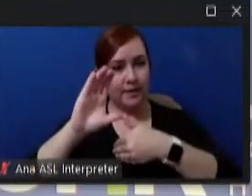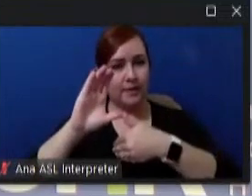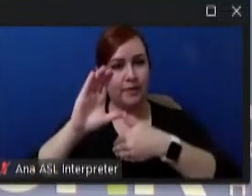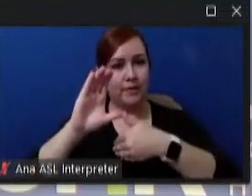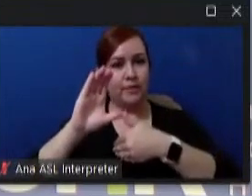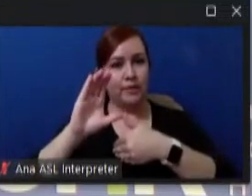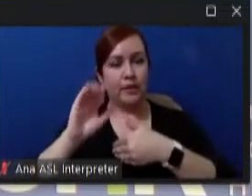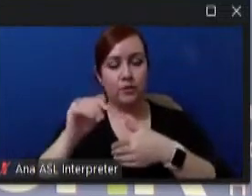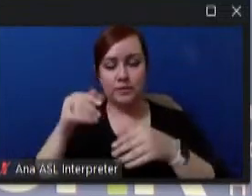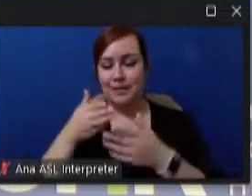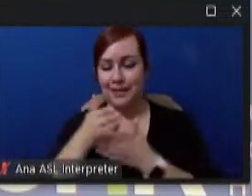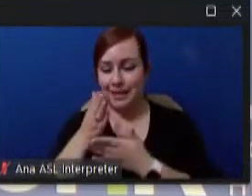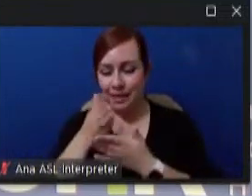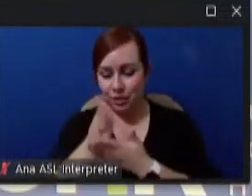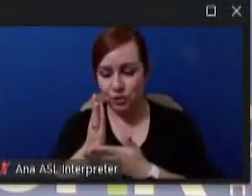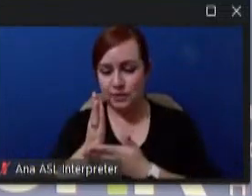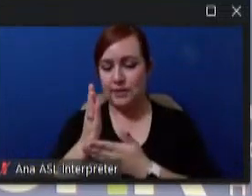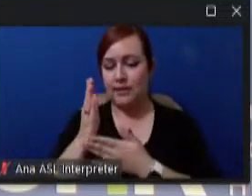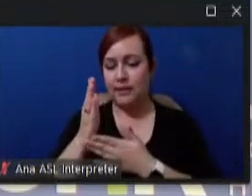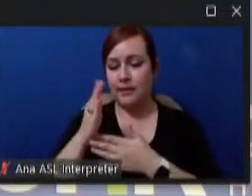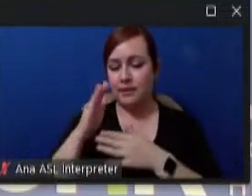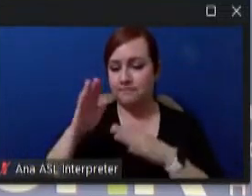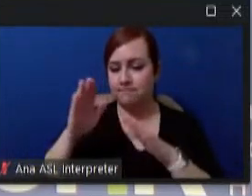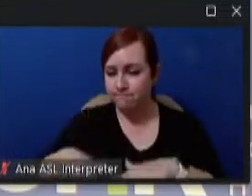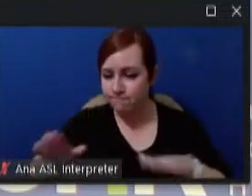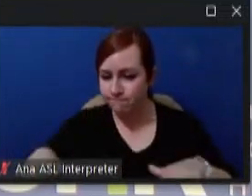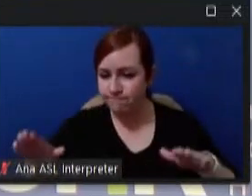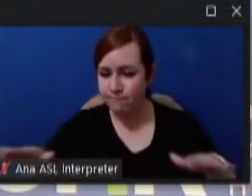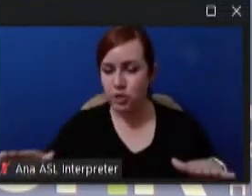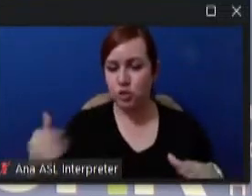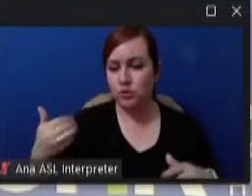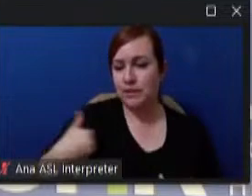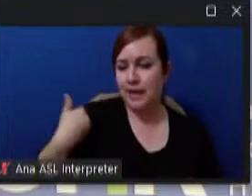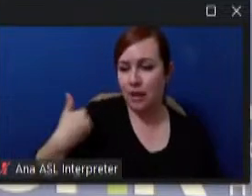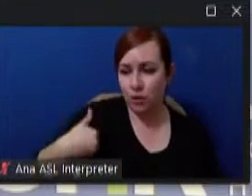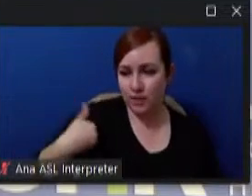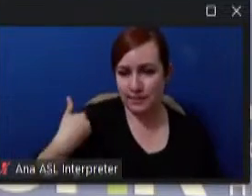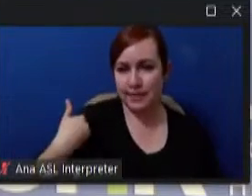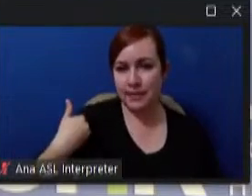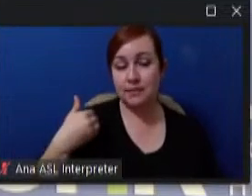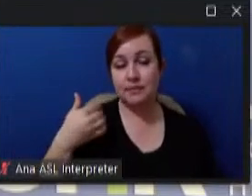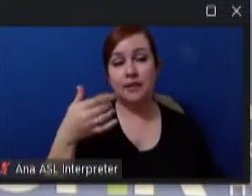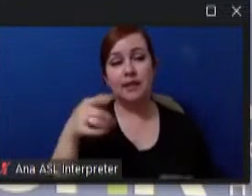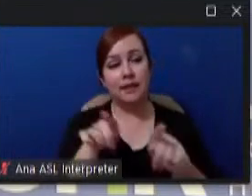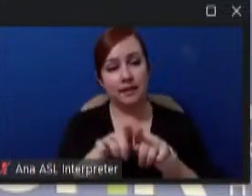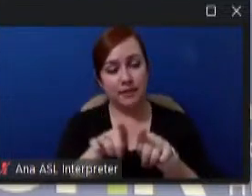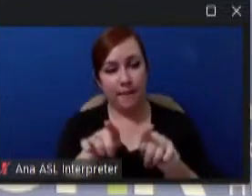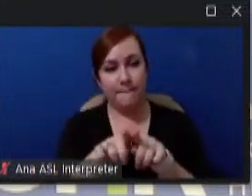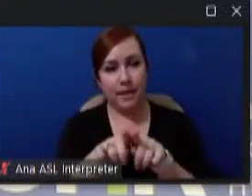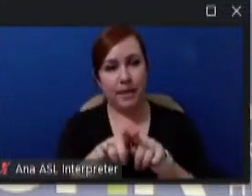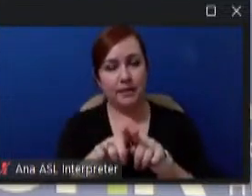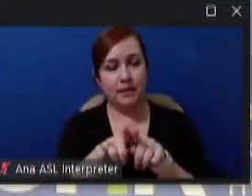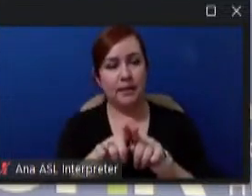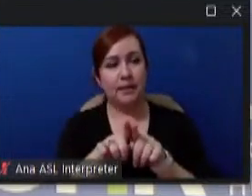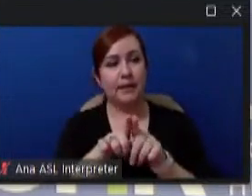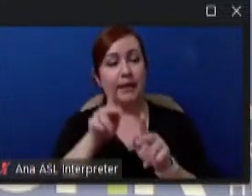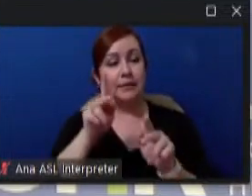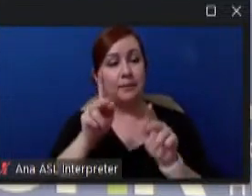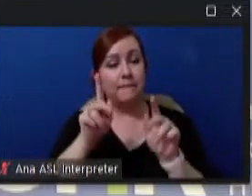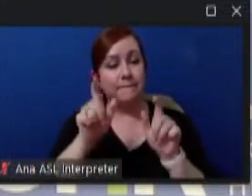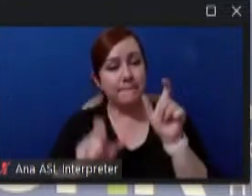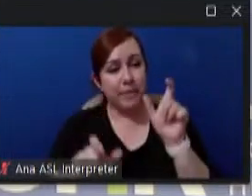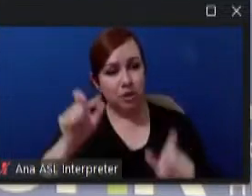also Rapporteur for the rights of children and adolescents, as well